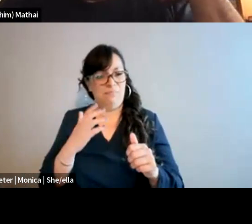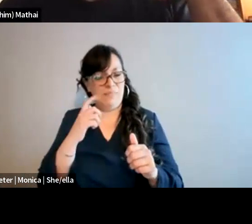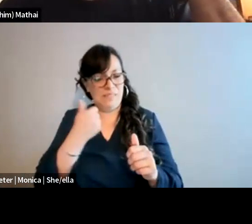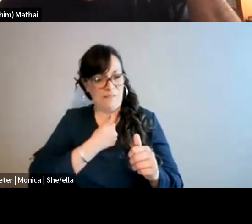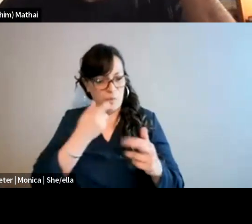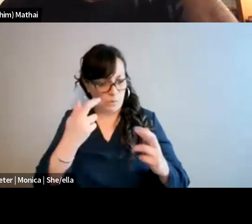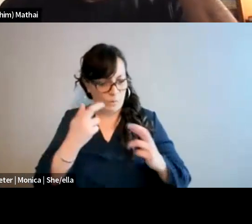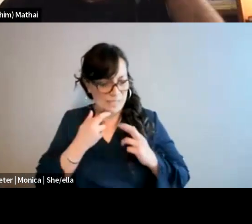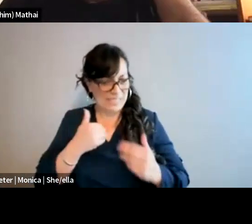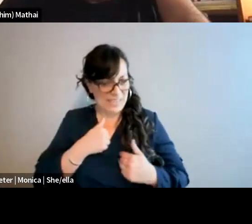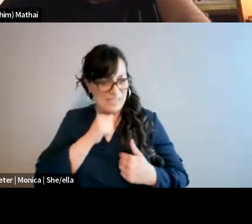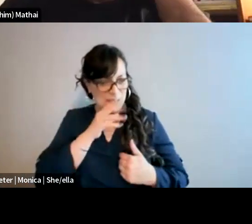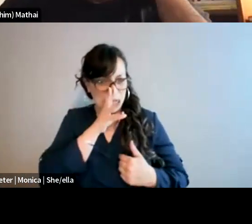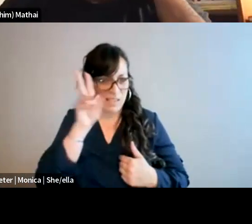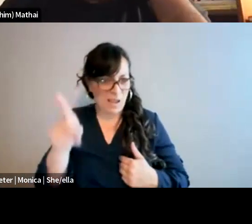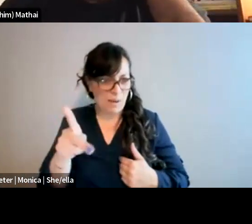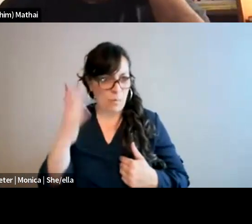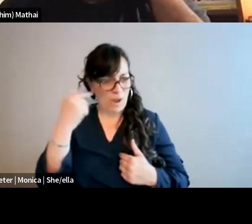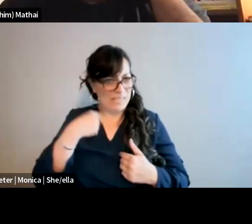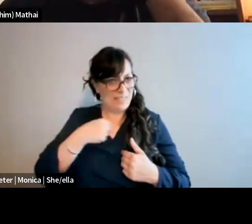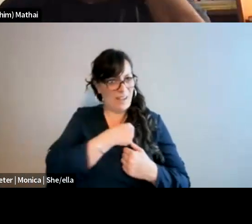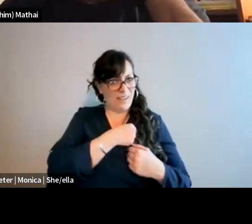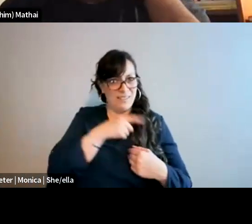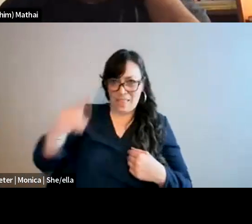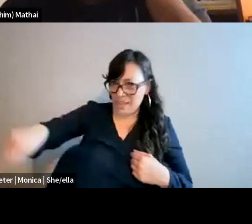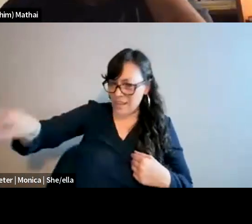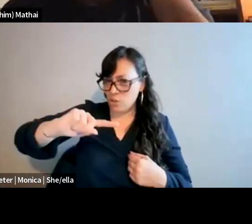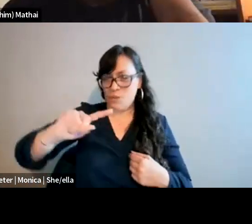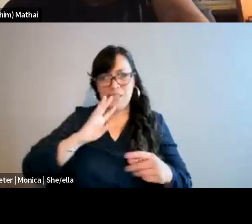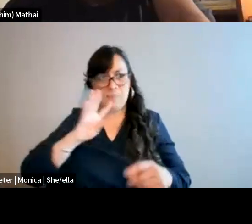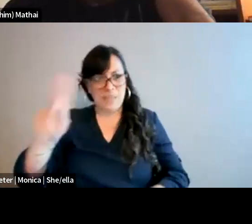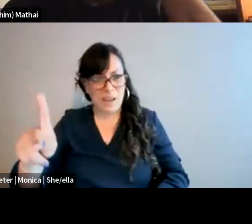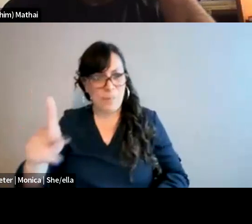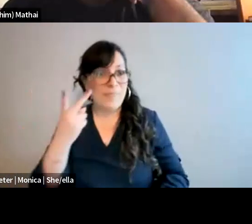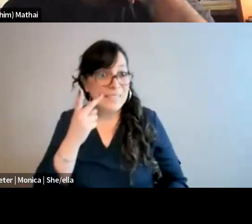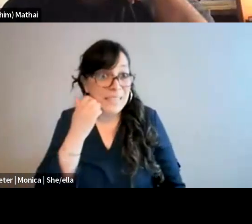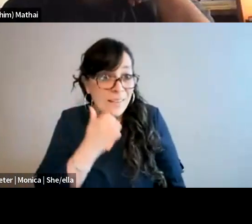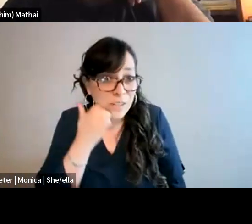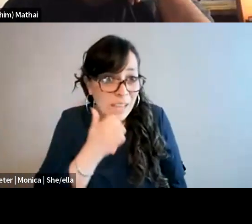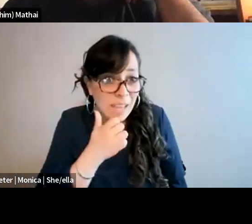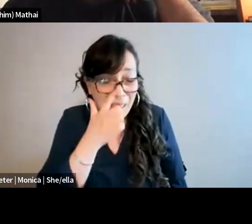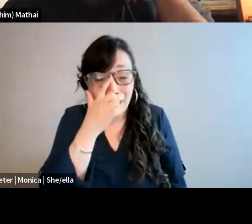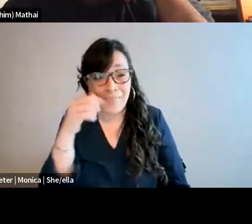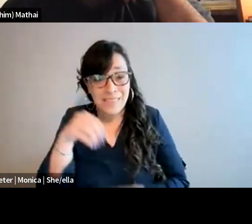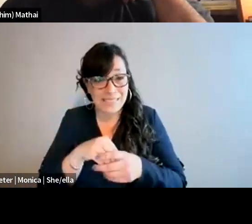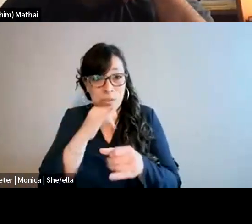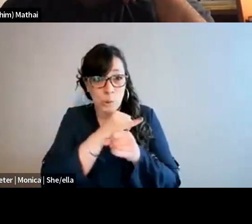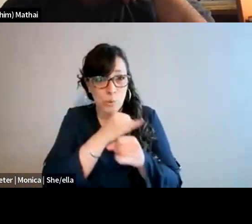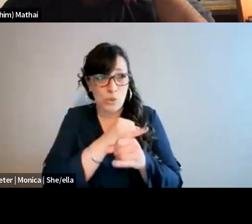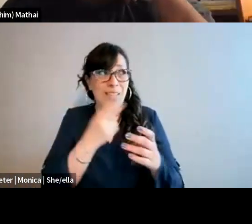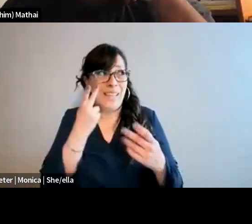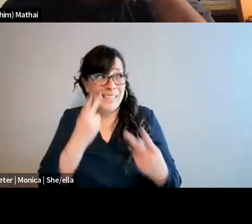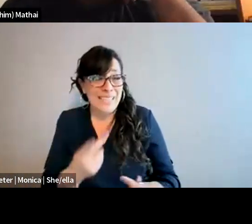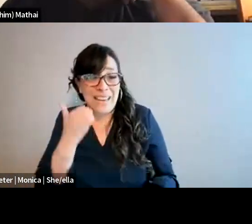is not speaking out. Why is it us? They should be speaking out, acknowledged, because they see it every day in these institutions. They see